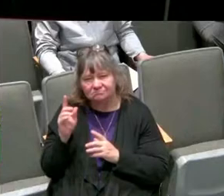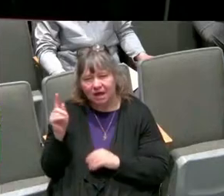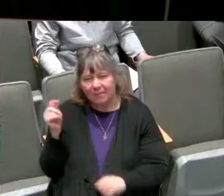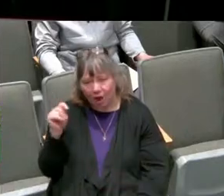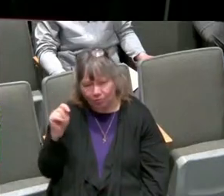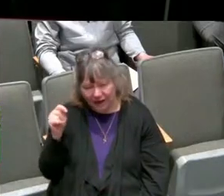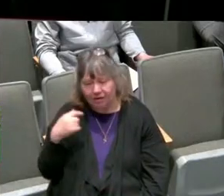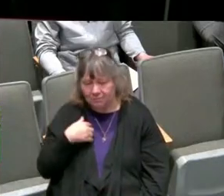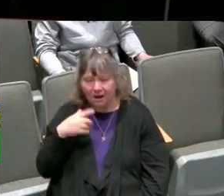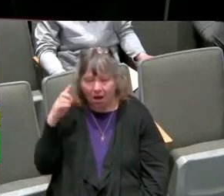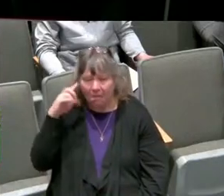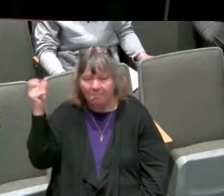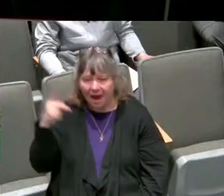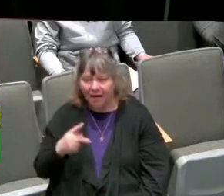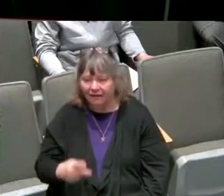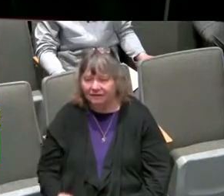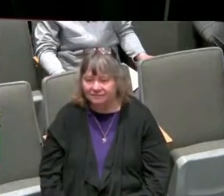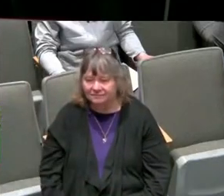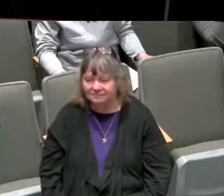I'll be back